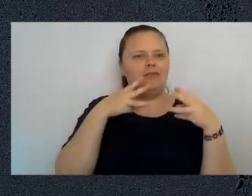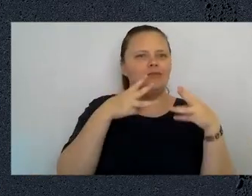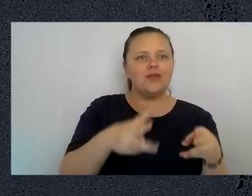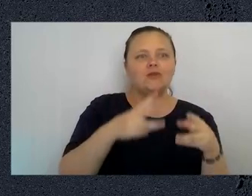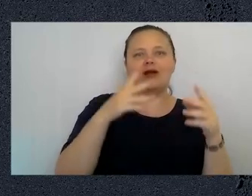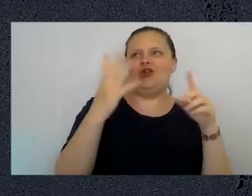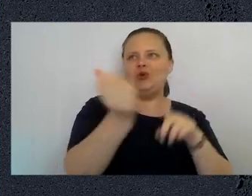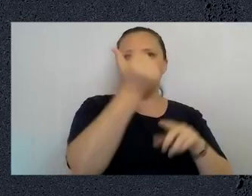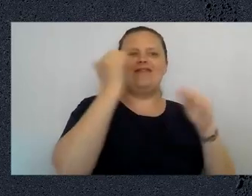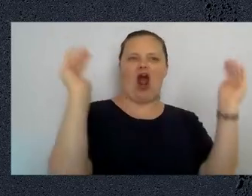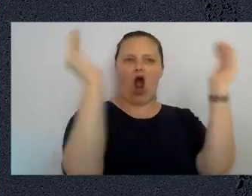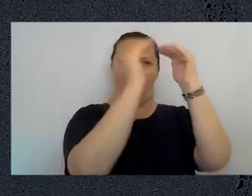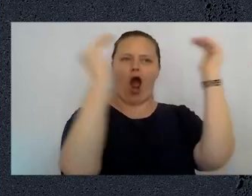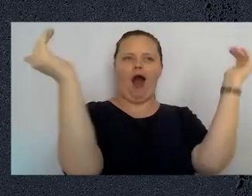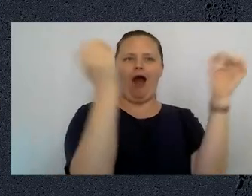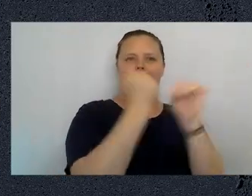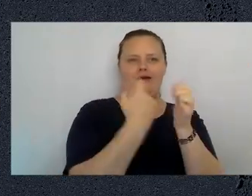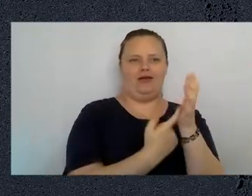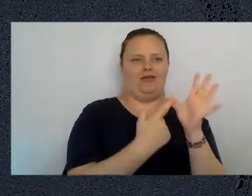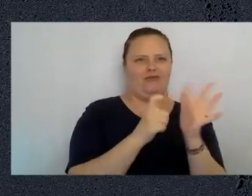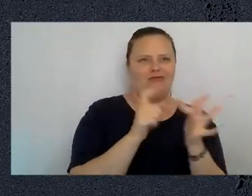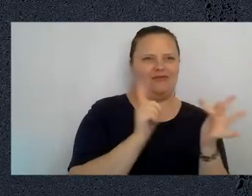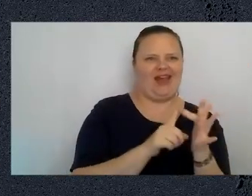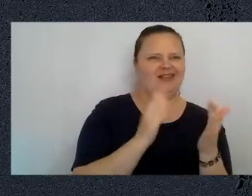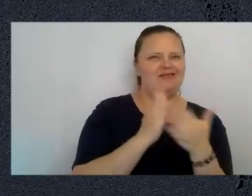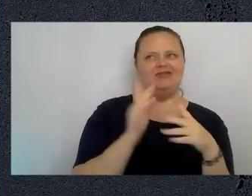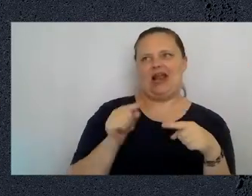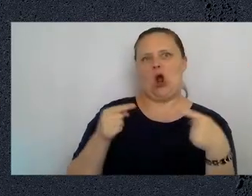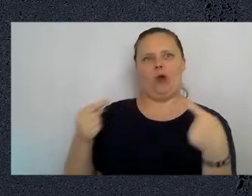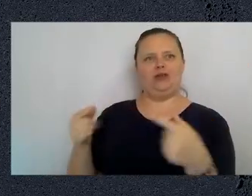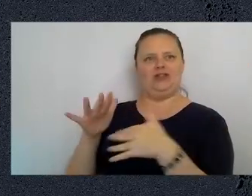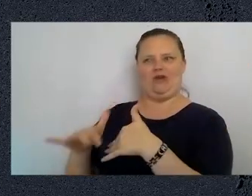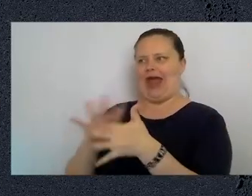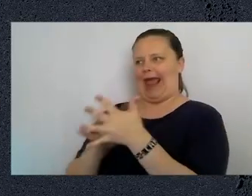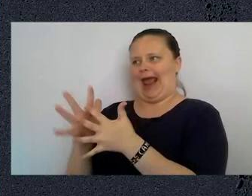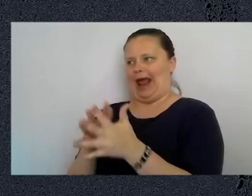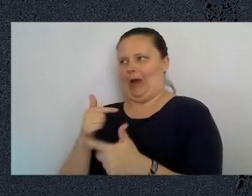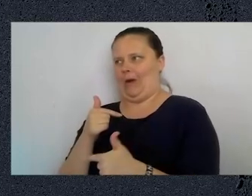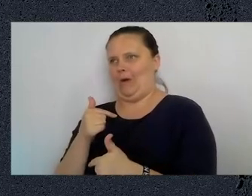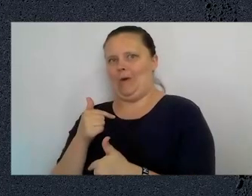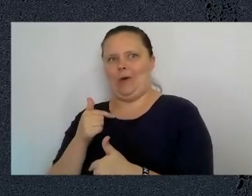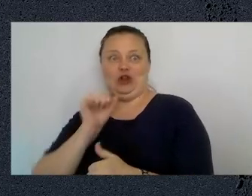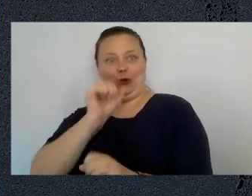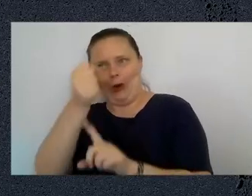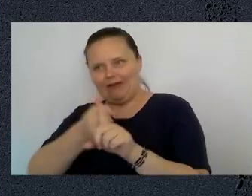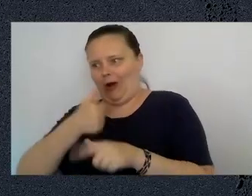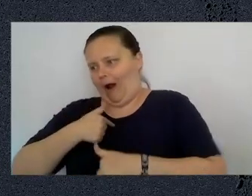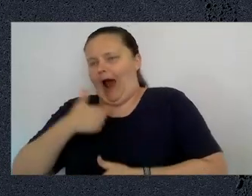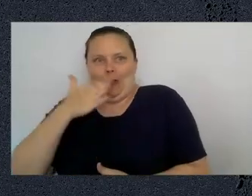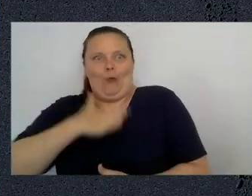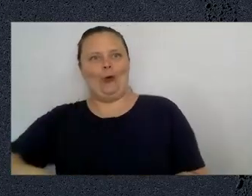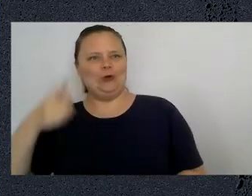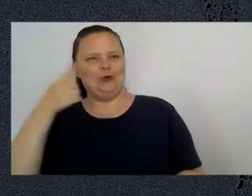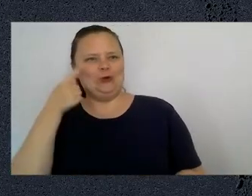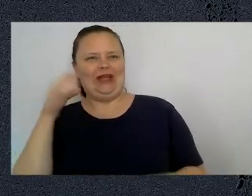grades. Mm-hmm. So that is totally opposite to the way that I would like to, that you're advocating, and that also I would like to see science